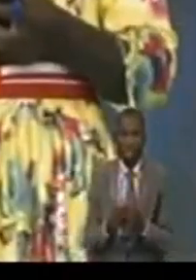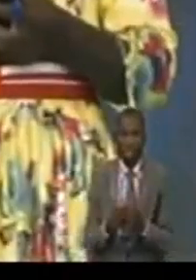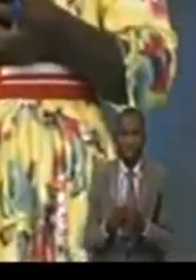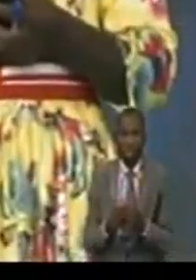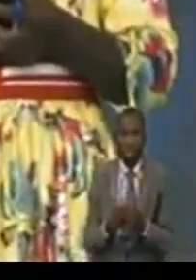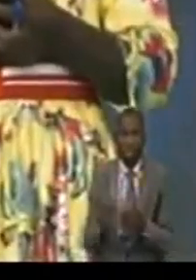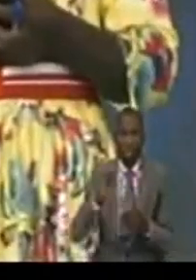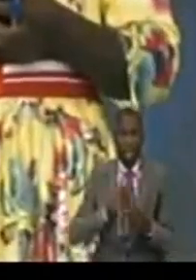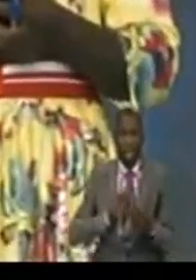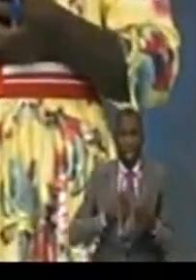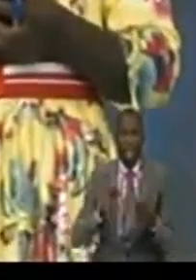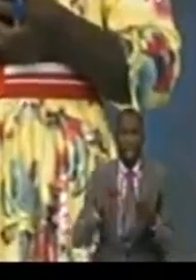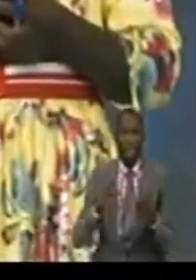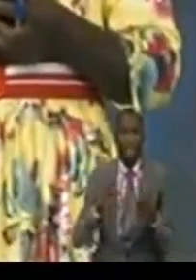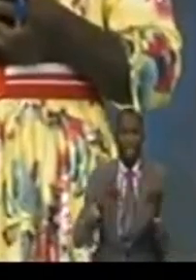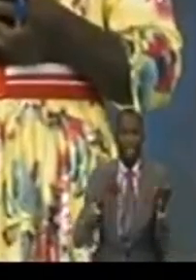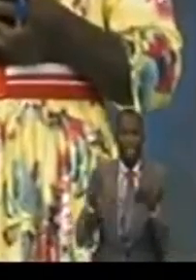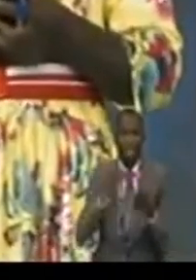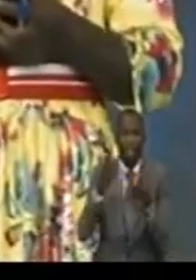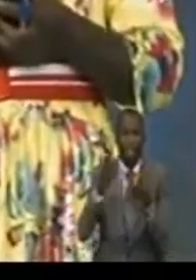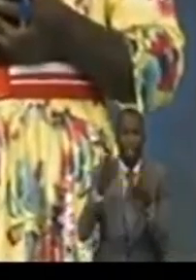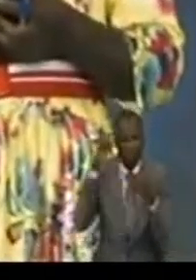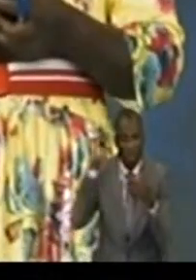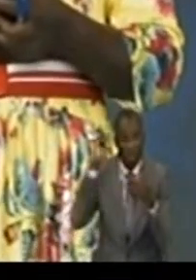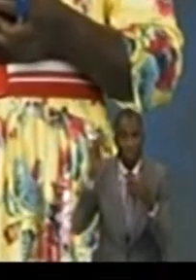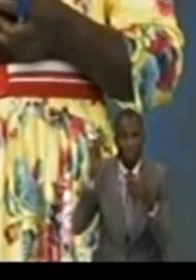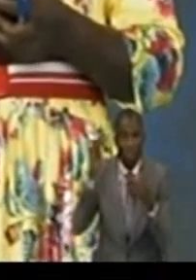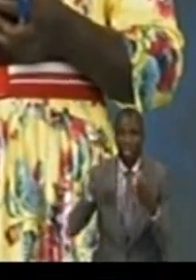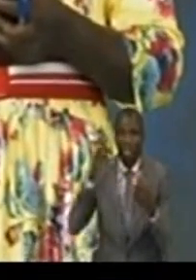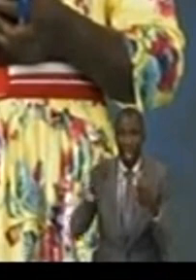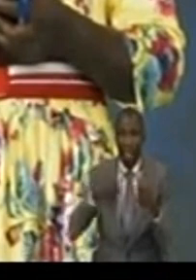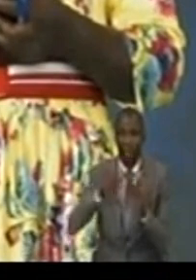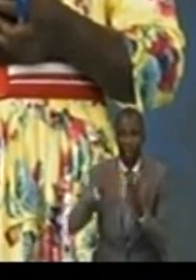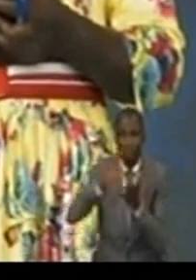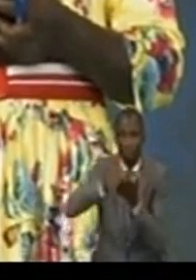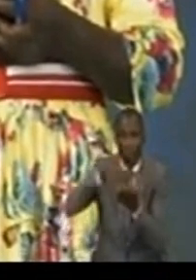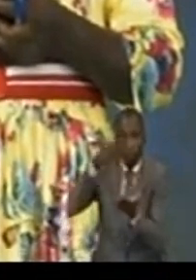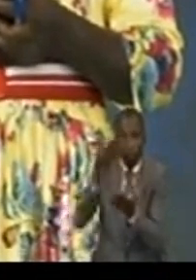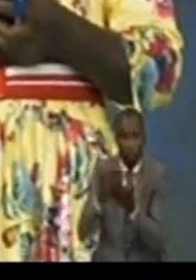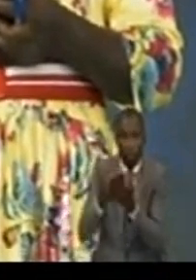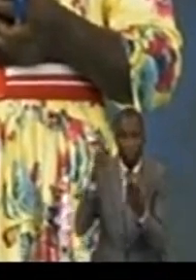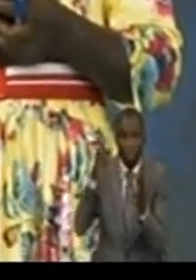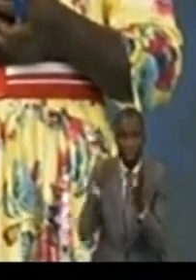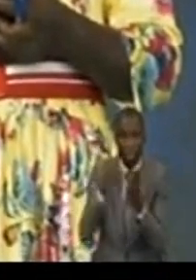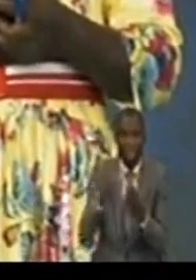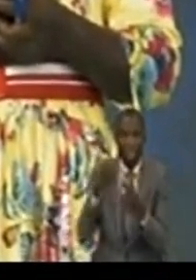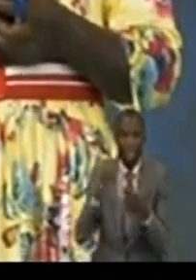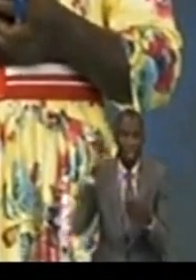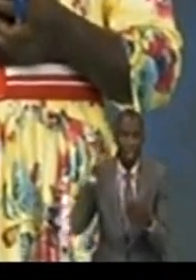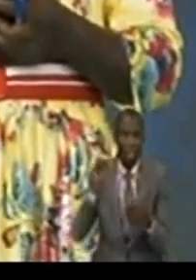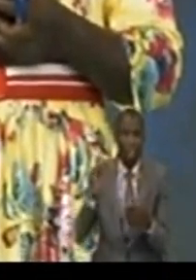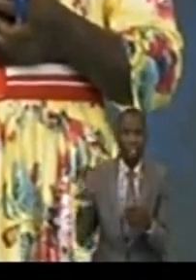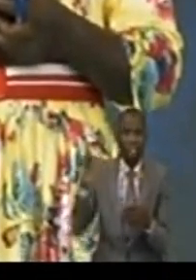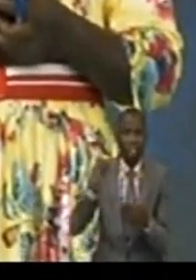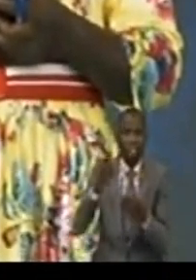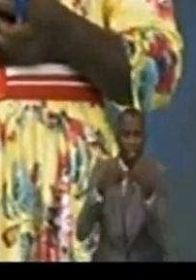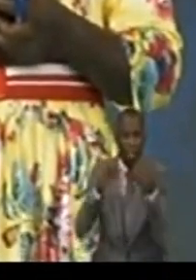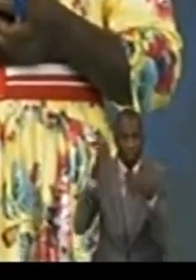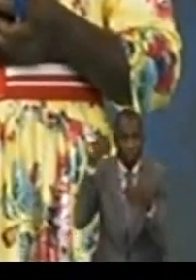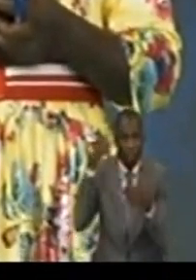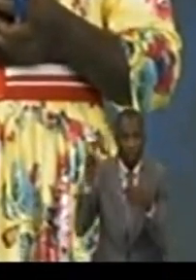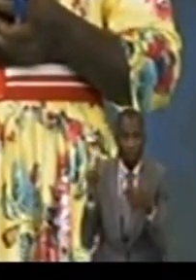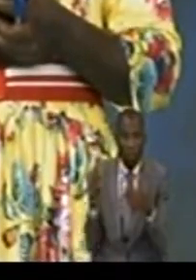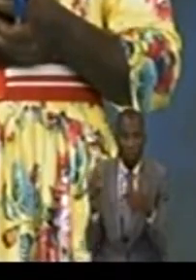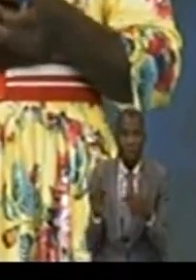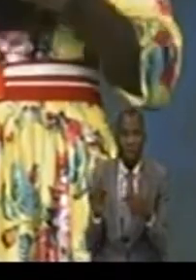testimony. I went home. I said, I have to confirm it. Then yesterday, they came for rehearsal. In the morning, they left us very